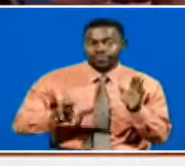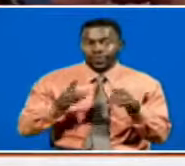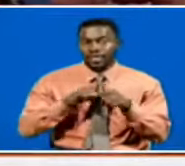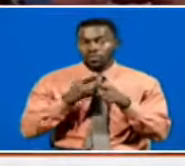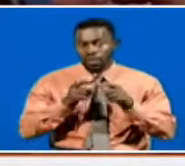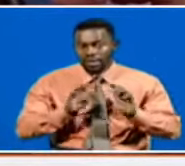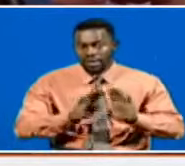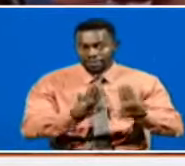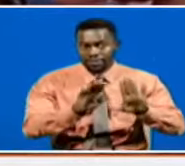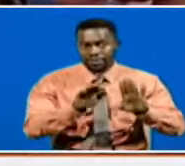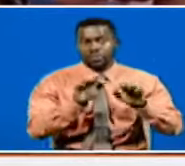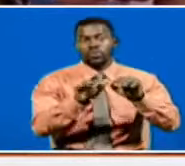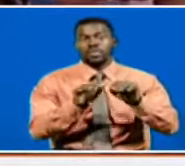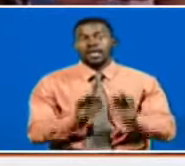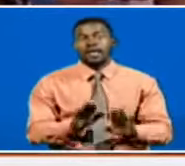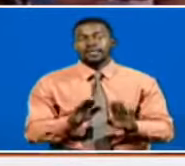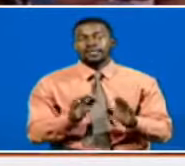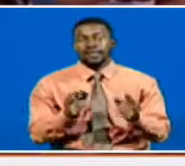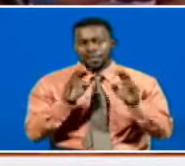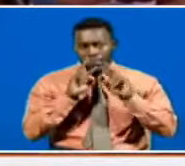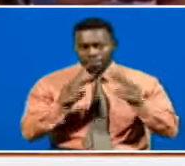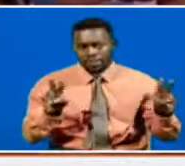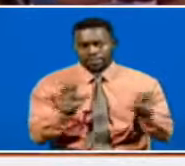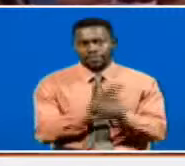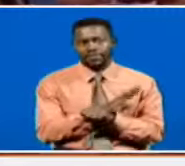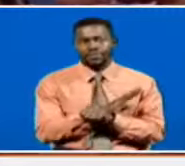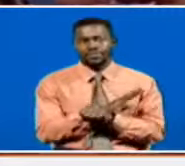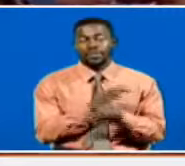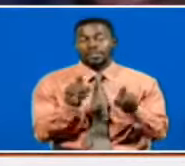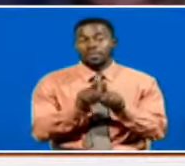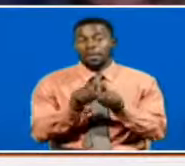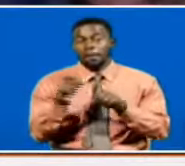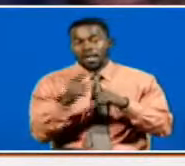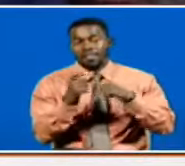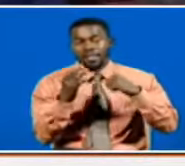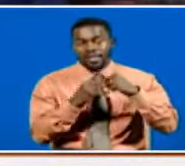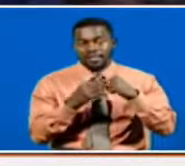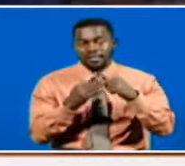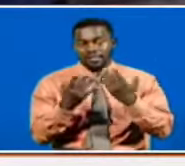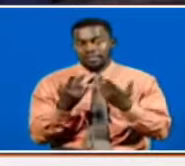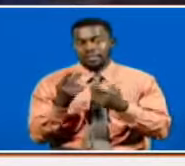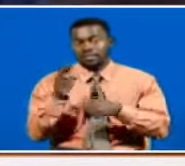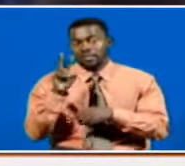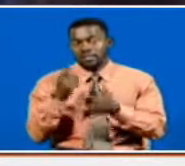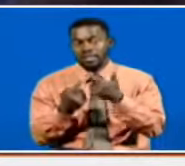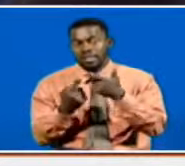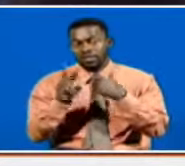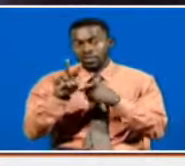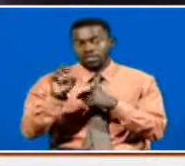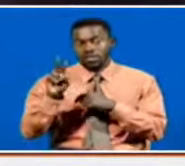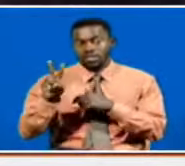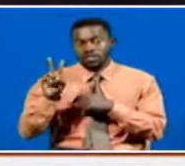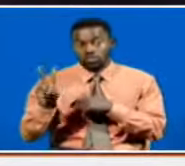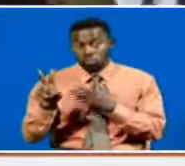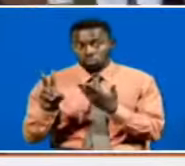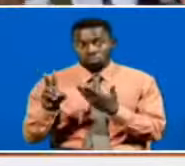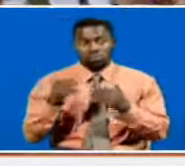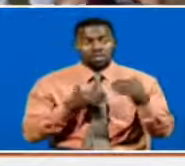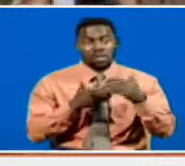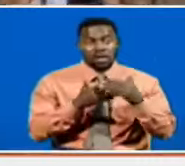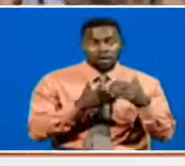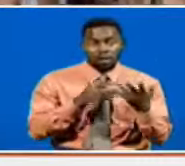with his death, the family hopes that the ghost of August 15, 2022, that smeared mud on his illustrious career will be put